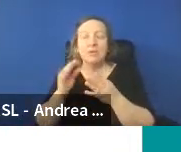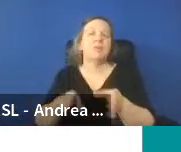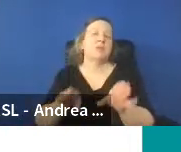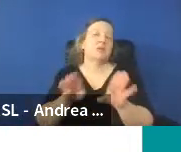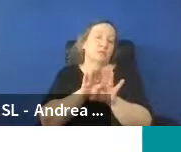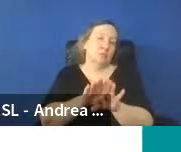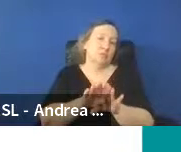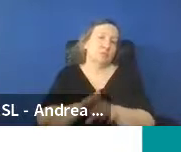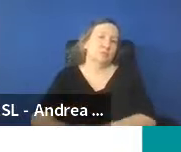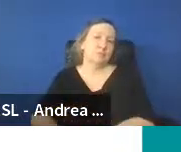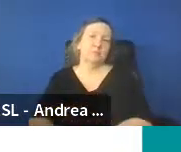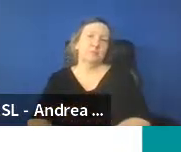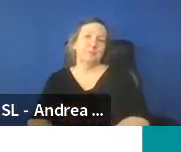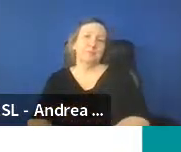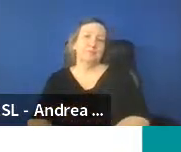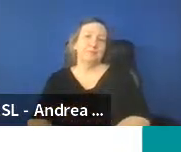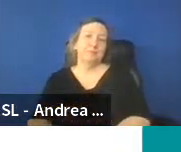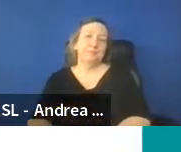close.